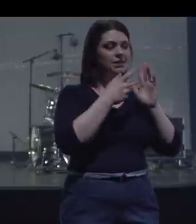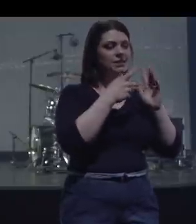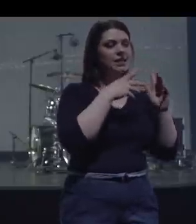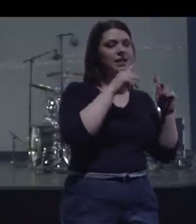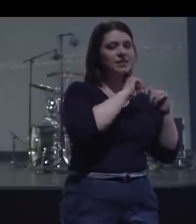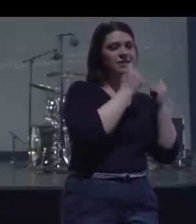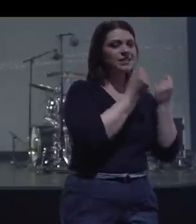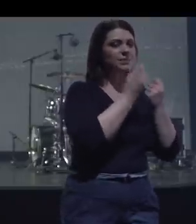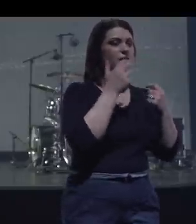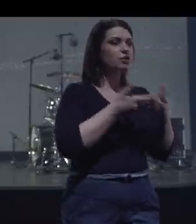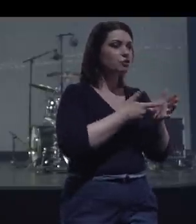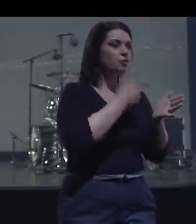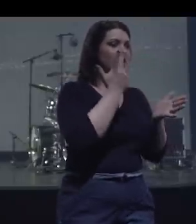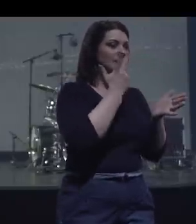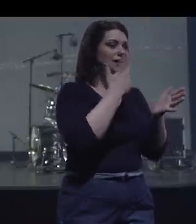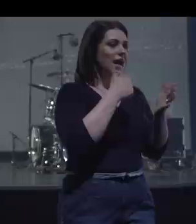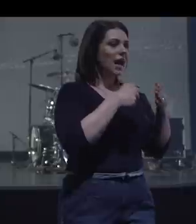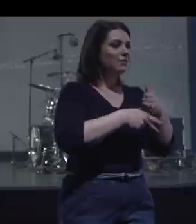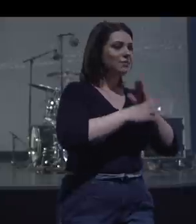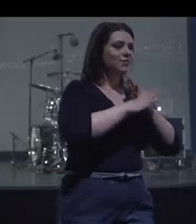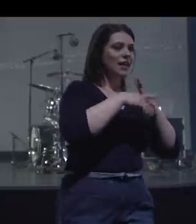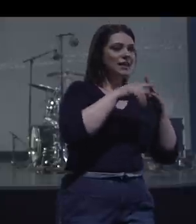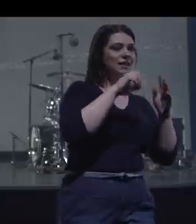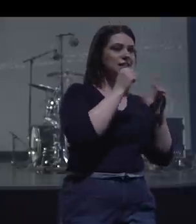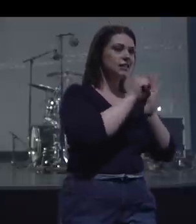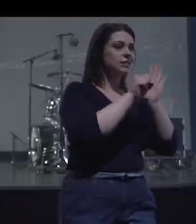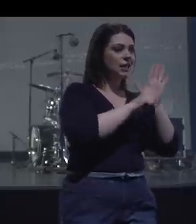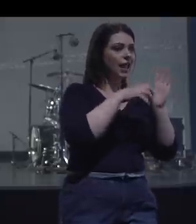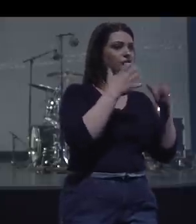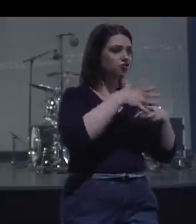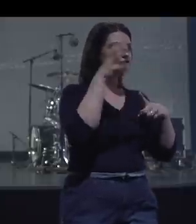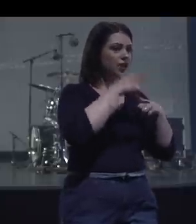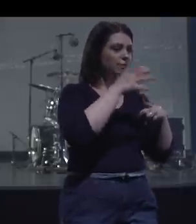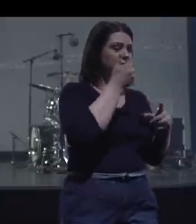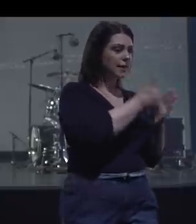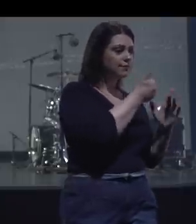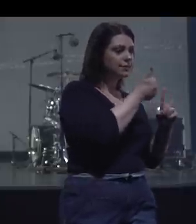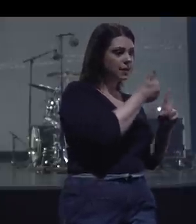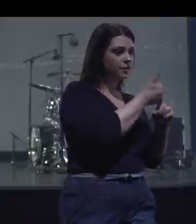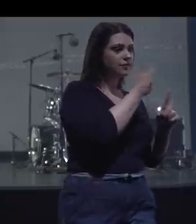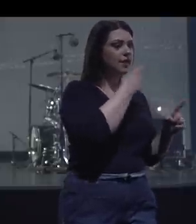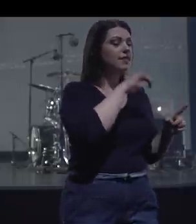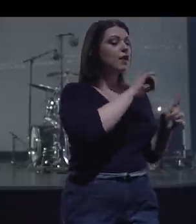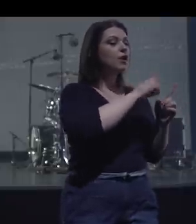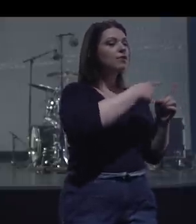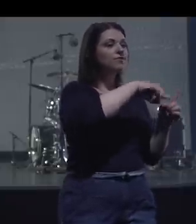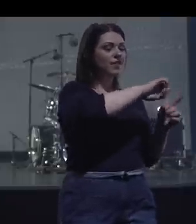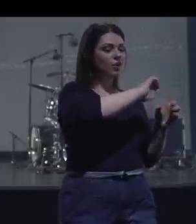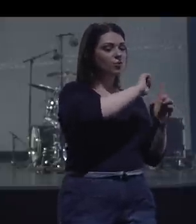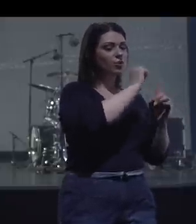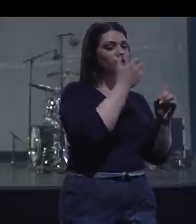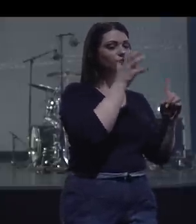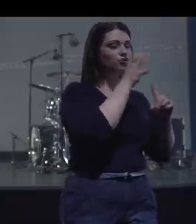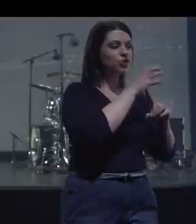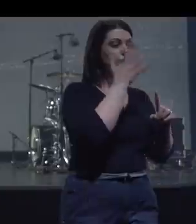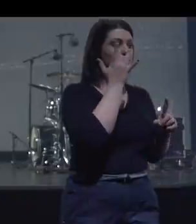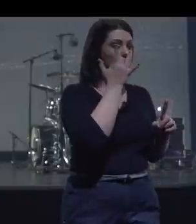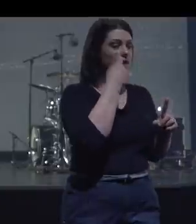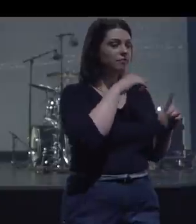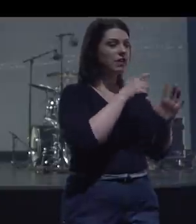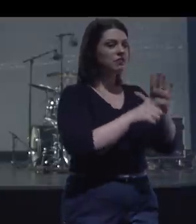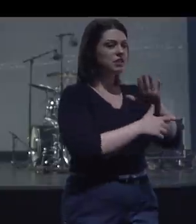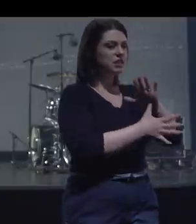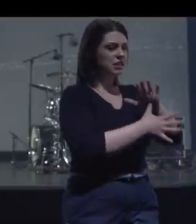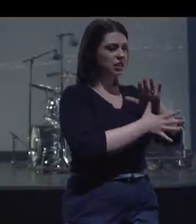state champs. This was in Kansas. And the reason mostly they were the three-time defending state champs is because they had a senior on their team, a guy named